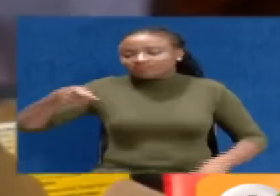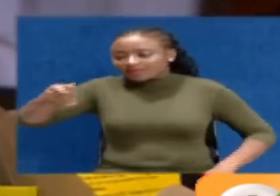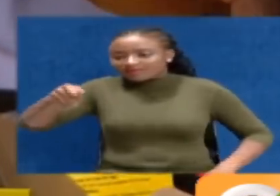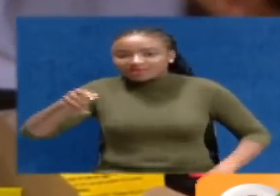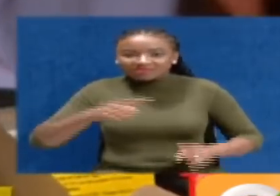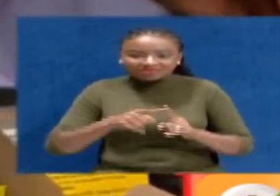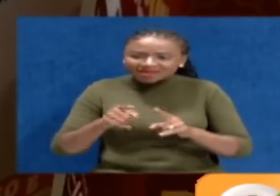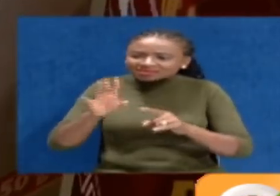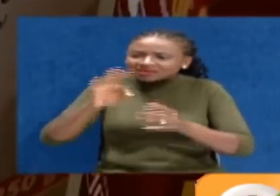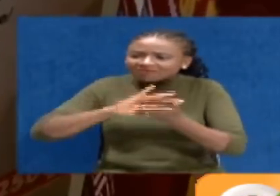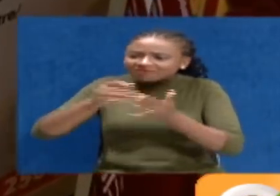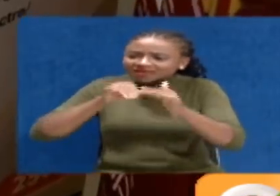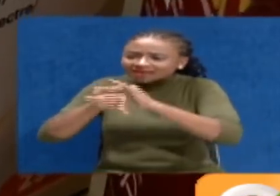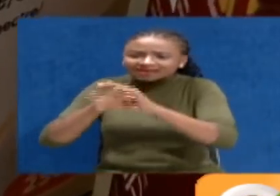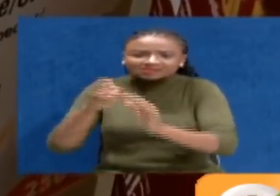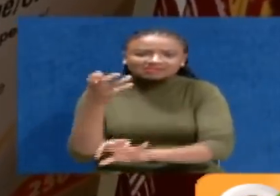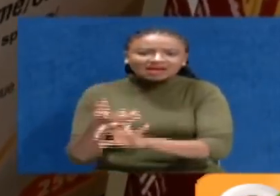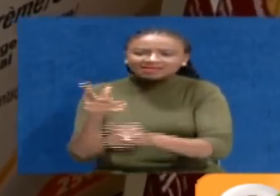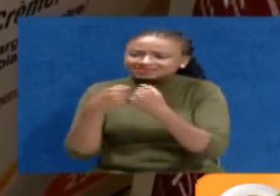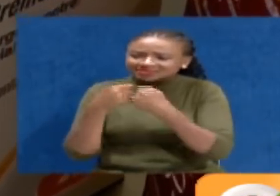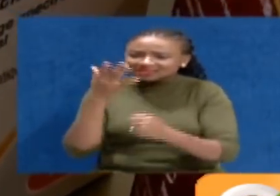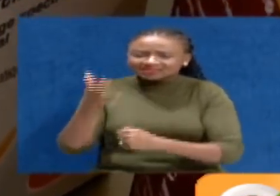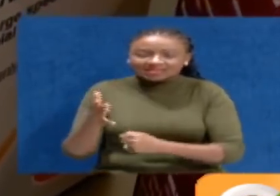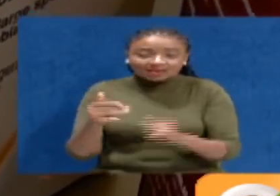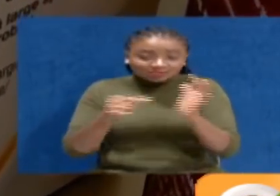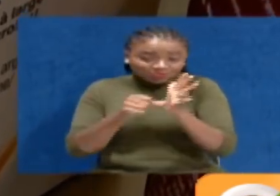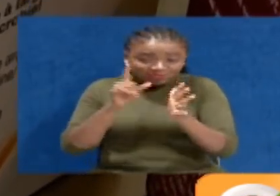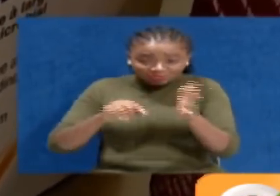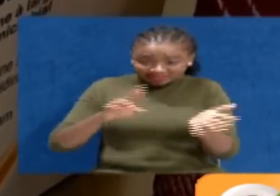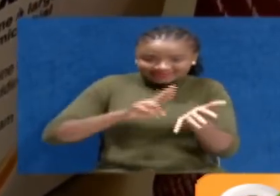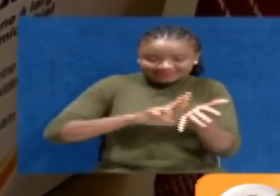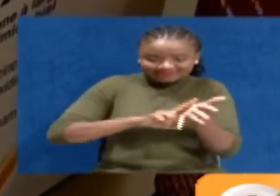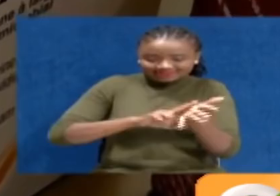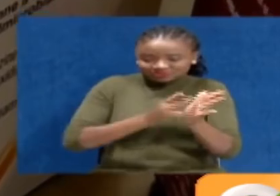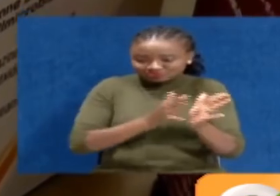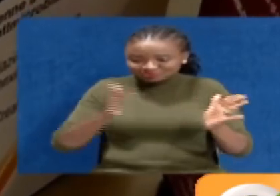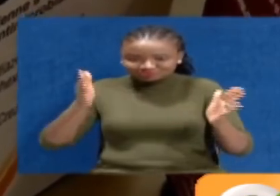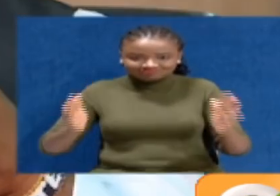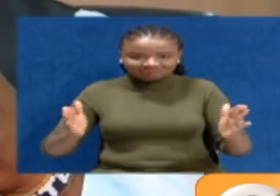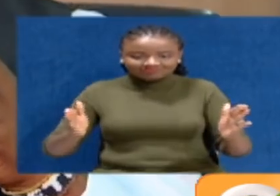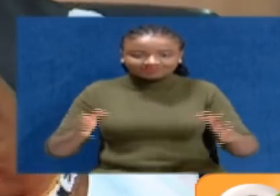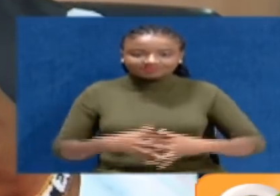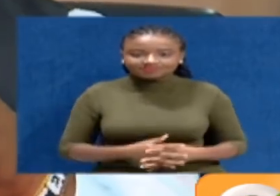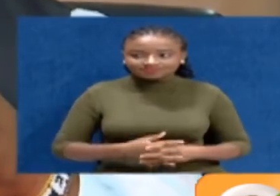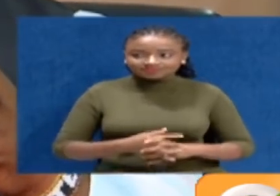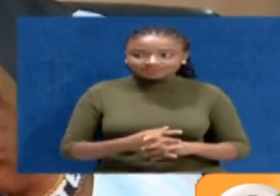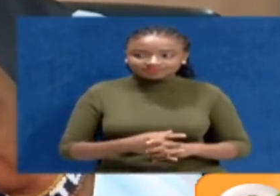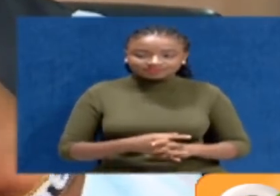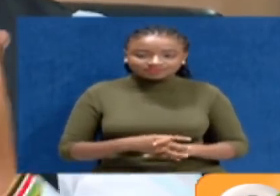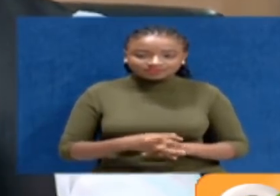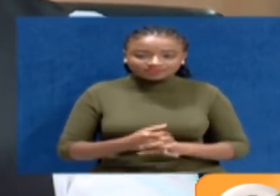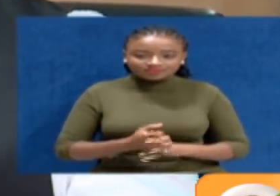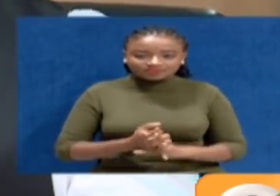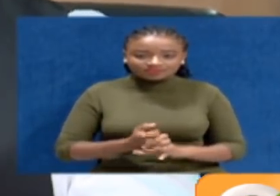services from the fund is a huge challenge, and it has everything to do with the time of registration and maturity of the cover. The notion,